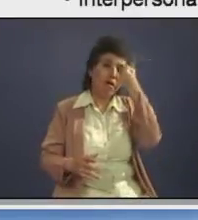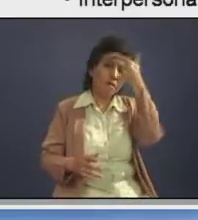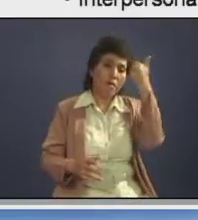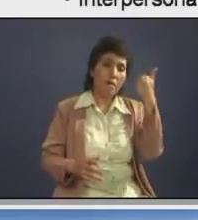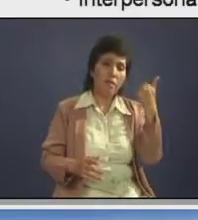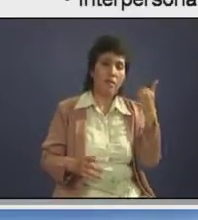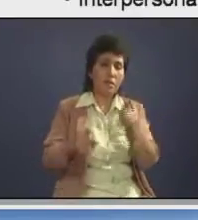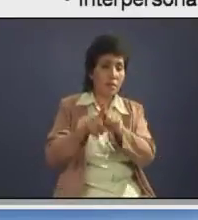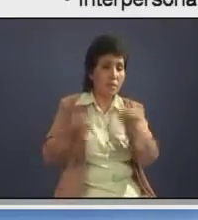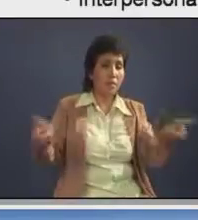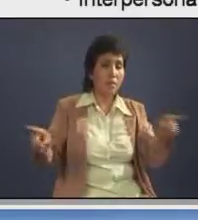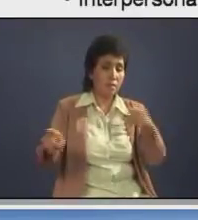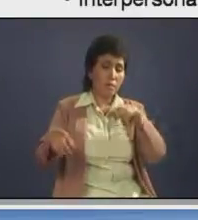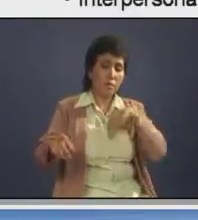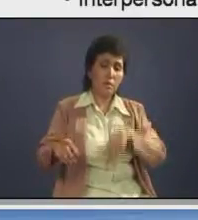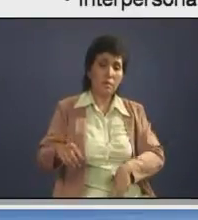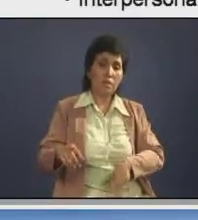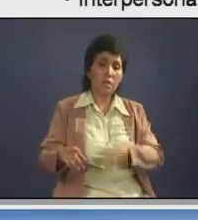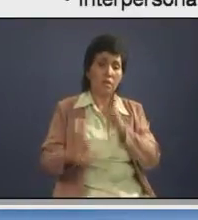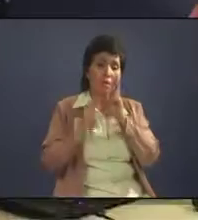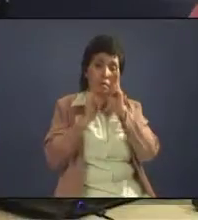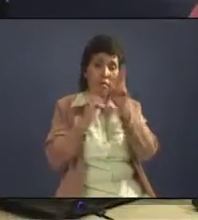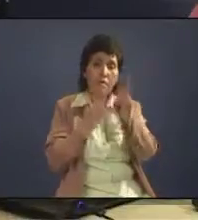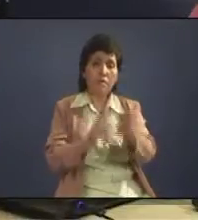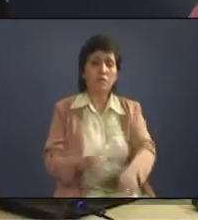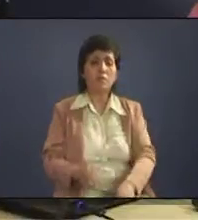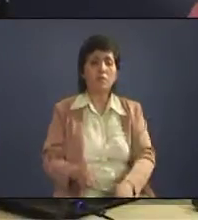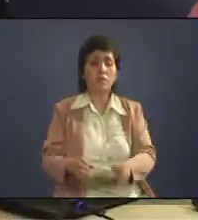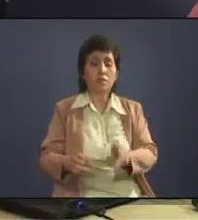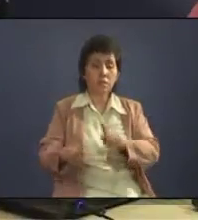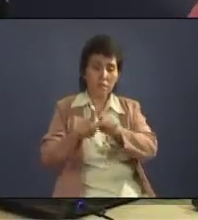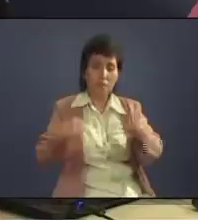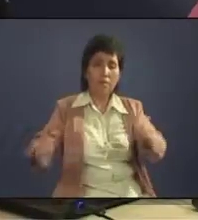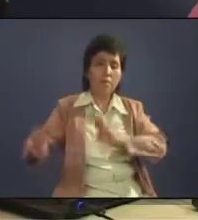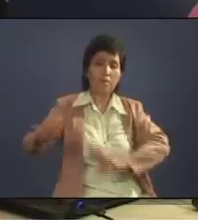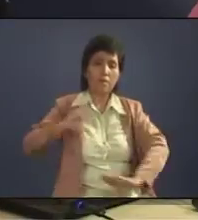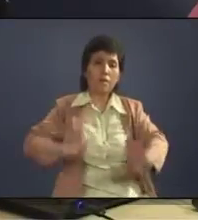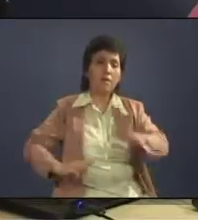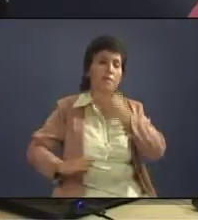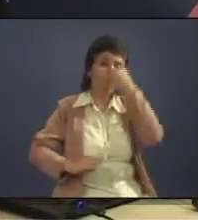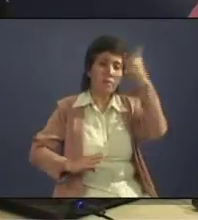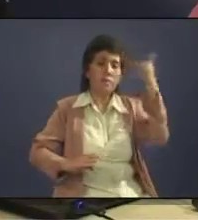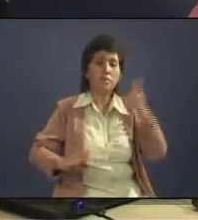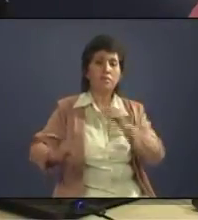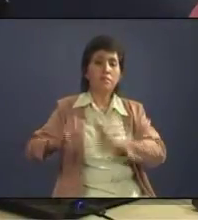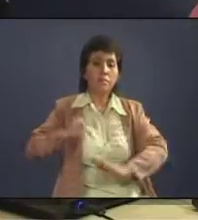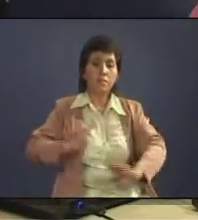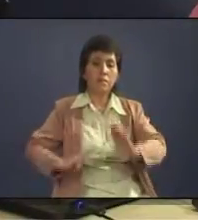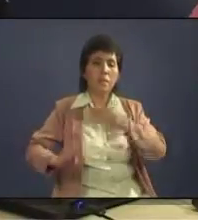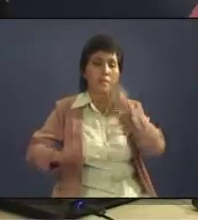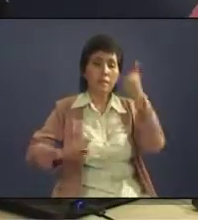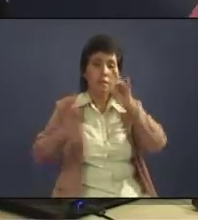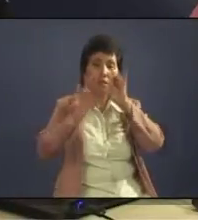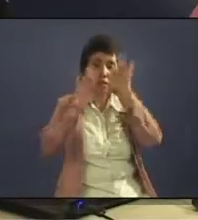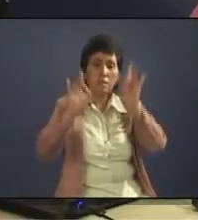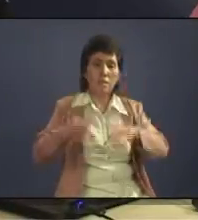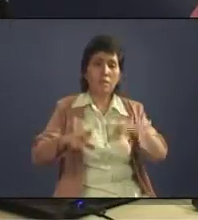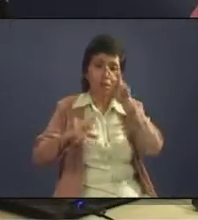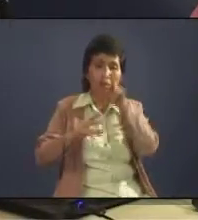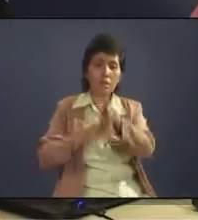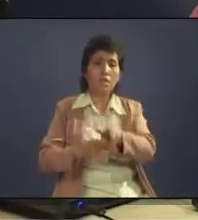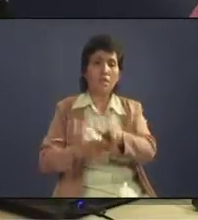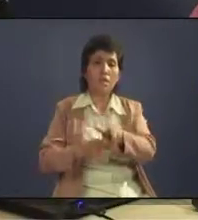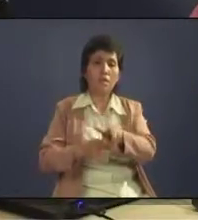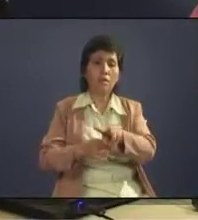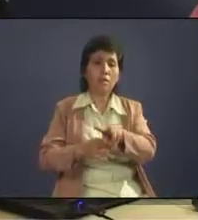different personality results in different helping behavior. The best behavior, the best test that you can look is the